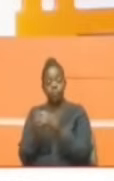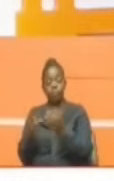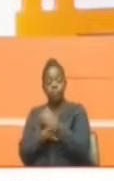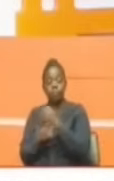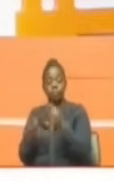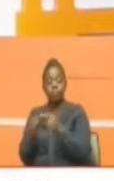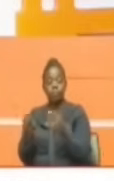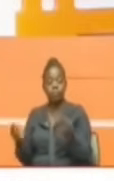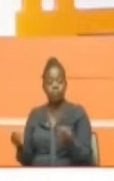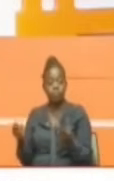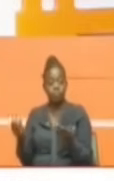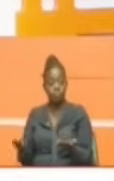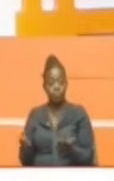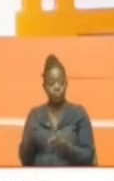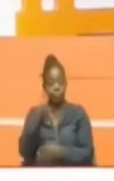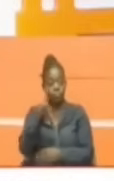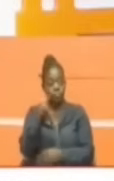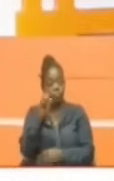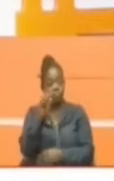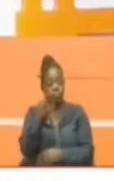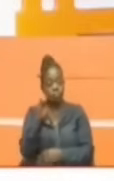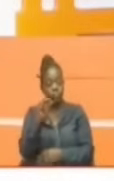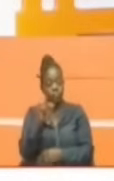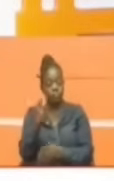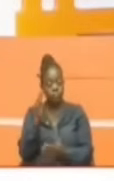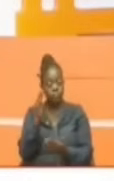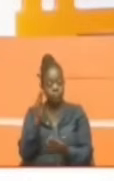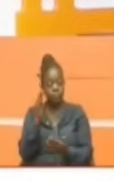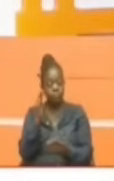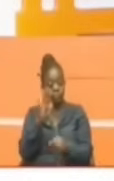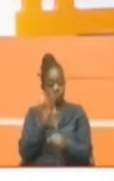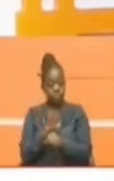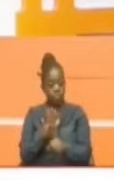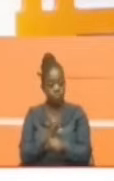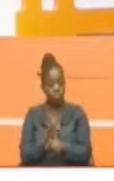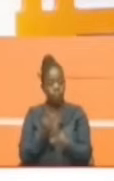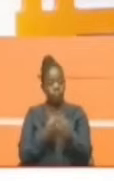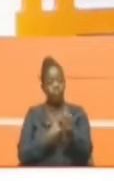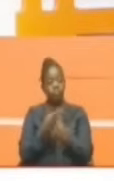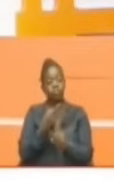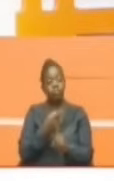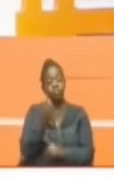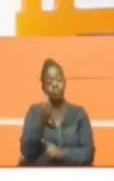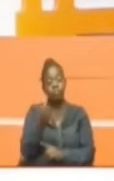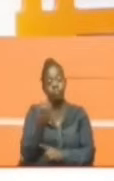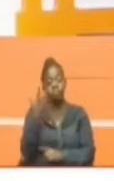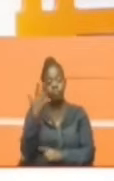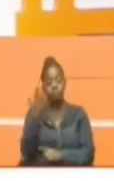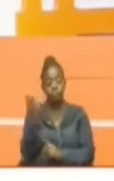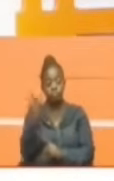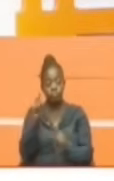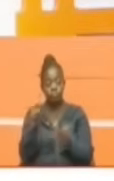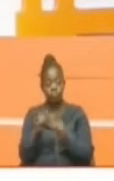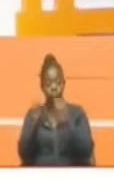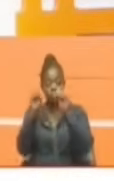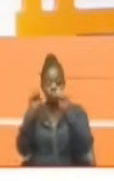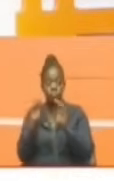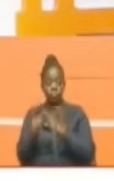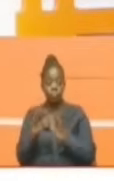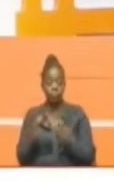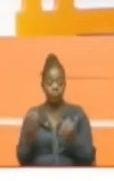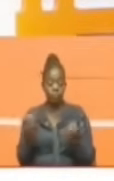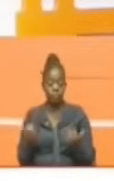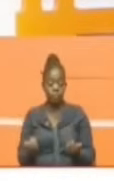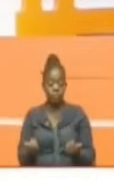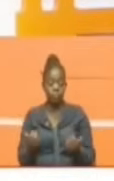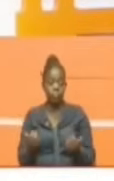abakuba obutayimba ne peva okweyongera myezi mukaga bakubiye abantu batano muri no musomesa ngono musya